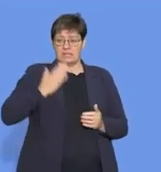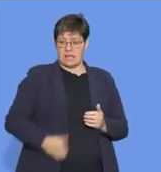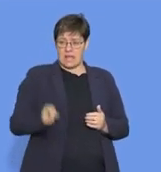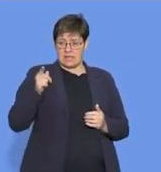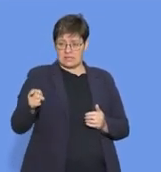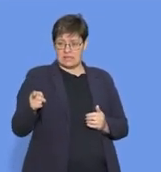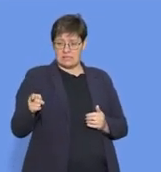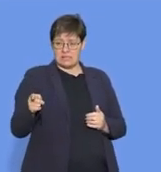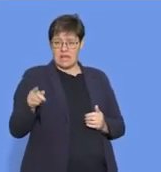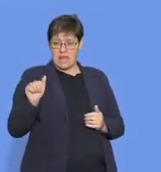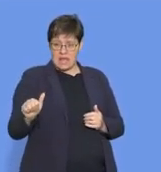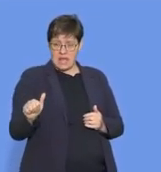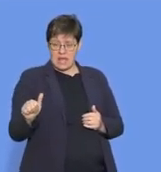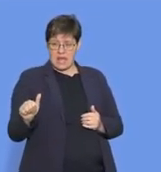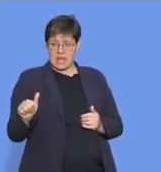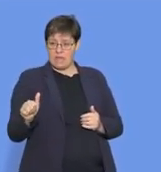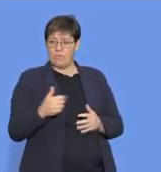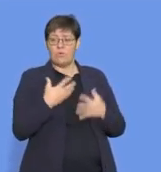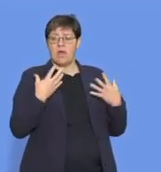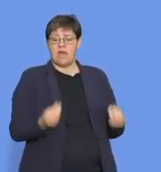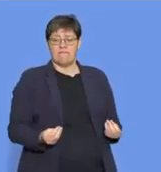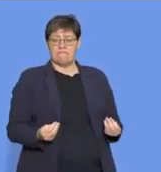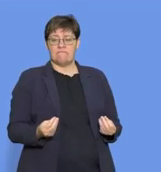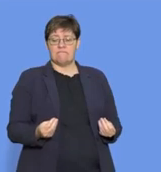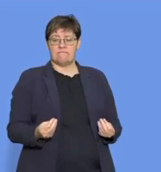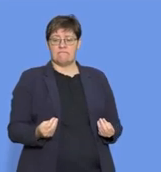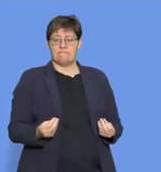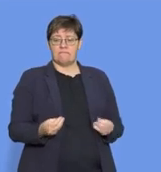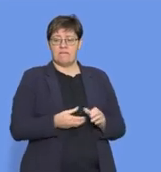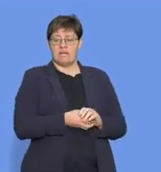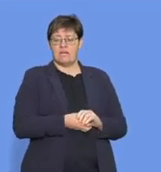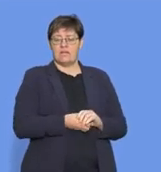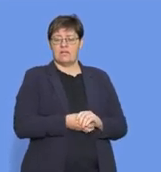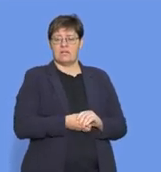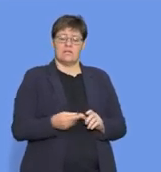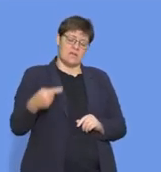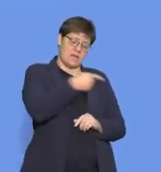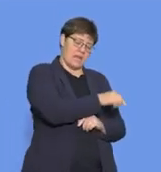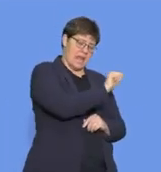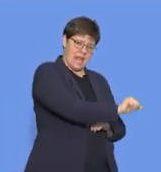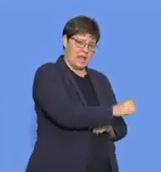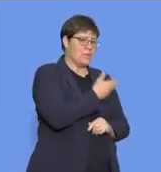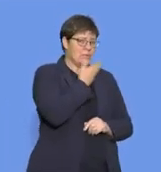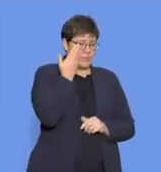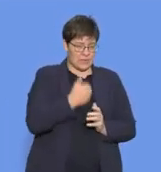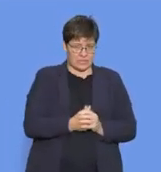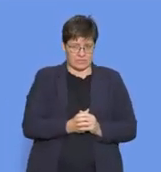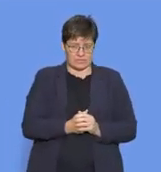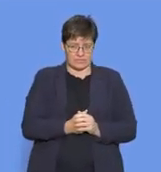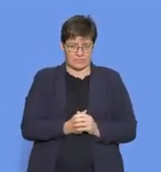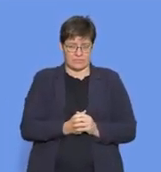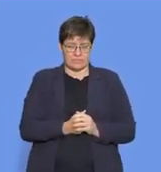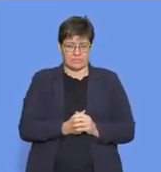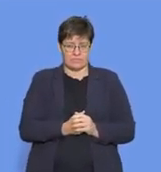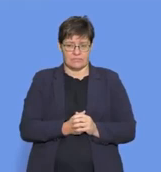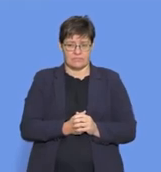got this side, angle A, but we don't have, side A, but we don't have angle A across it. We